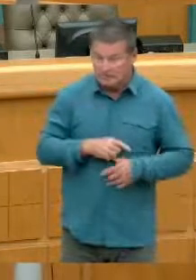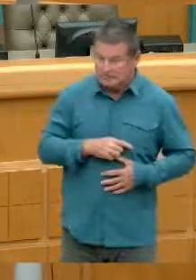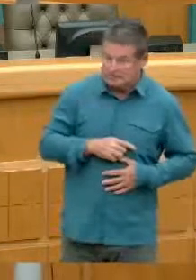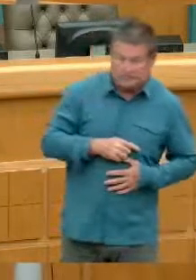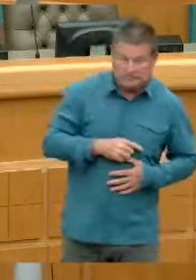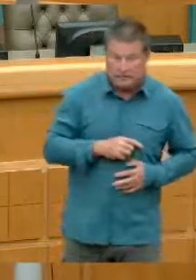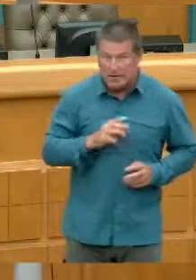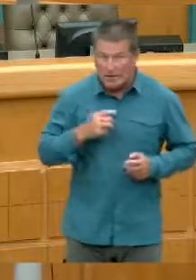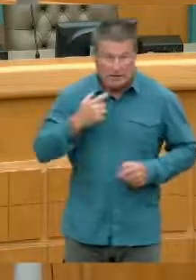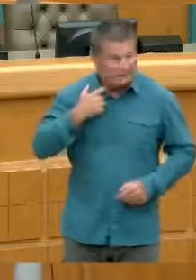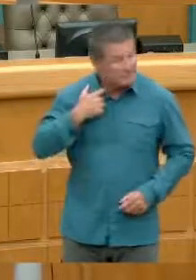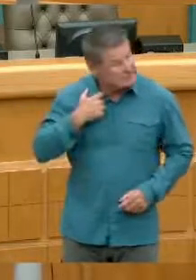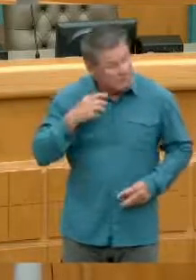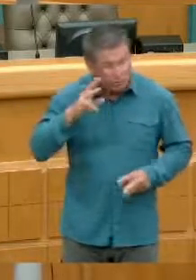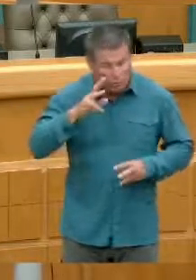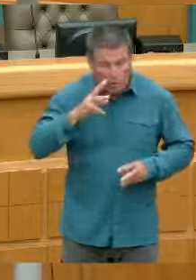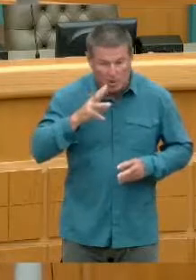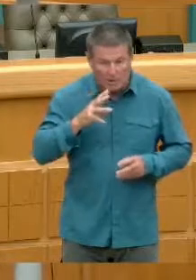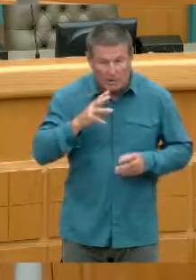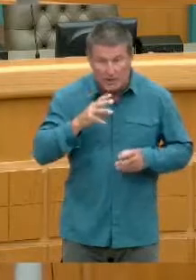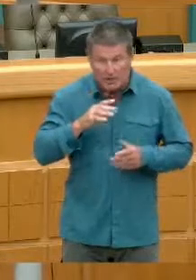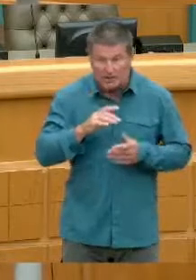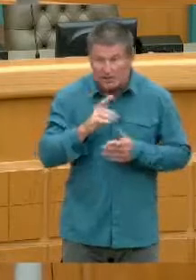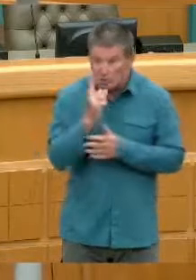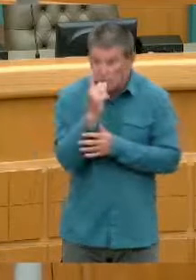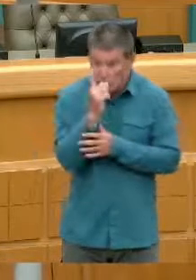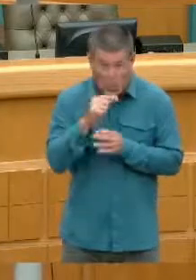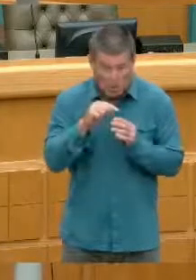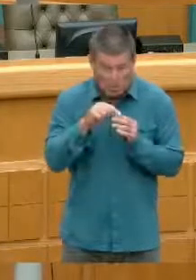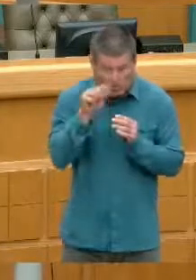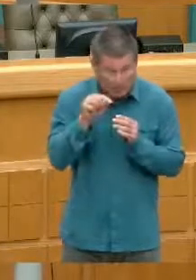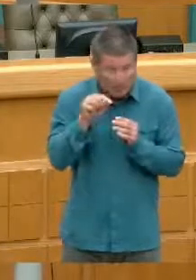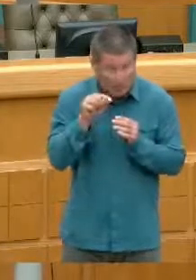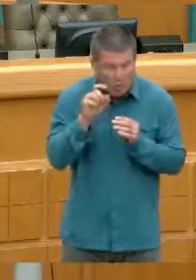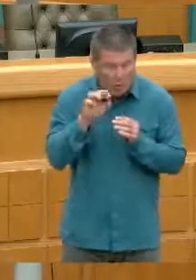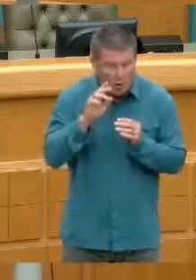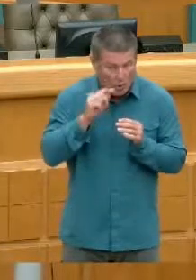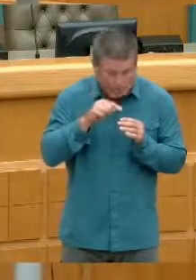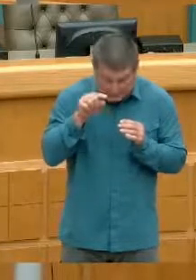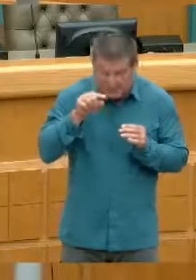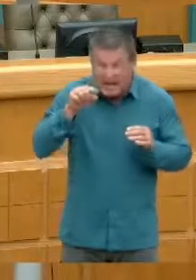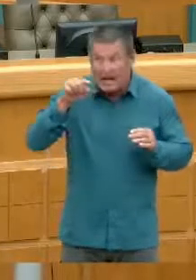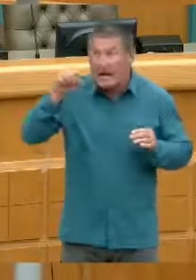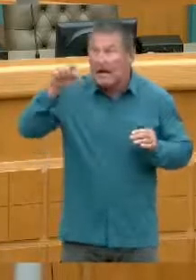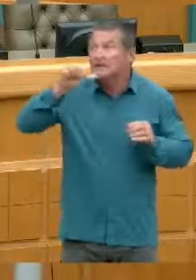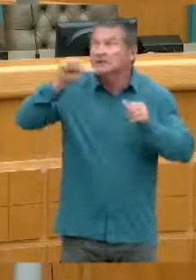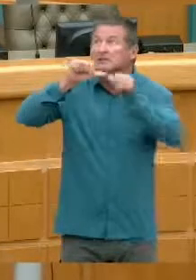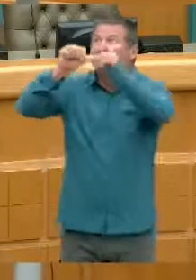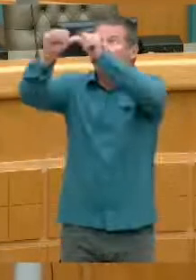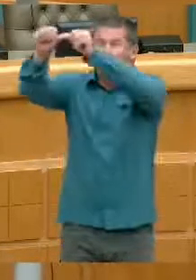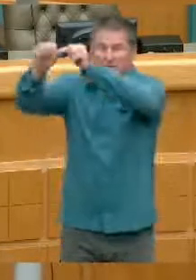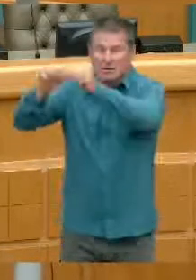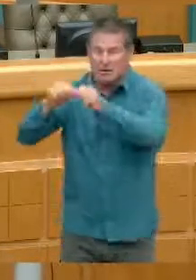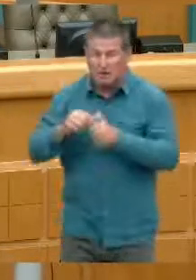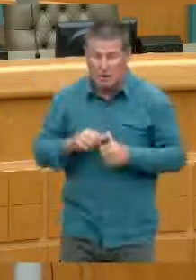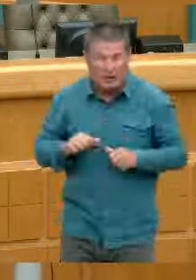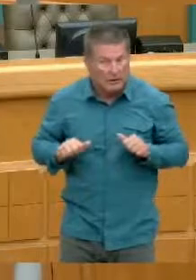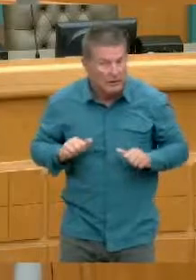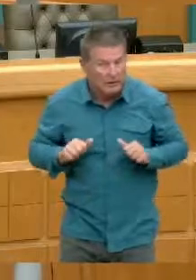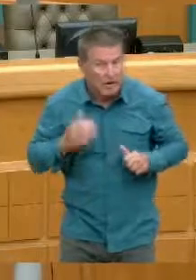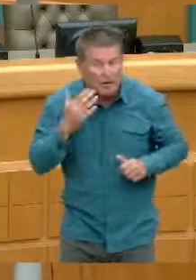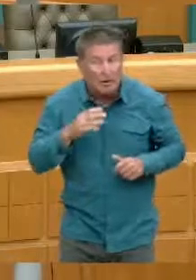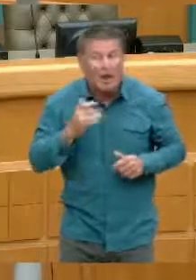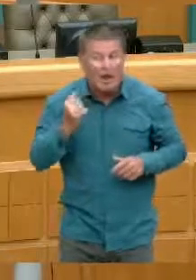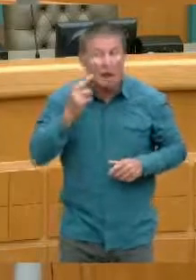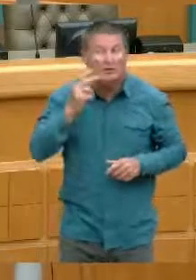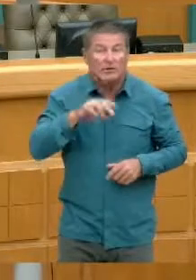was an isolated spike on our radar or whether it was something that was going to continue. And what we can see